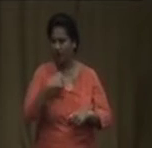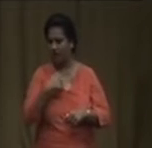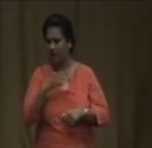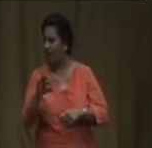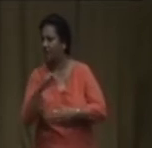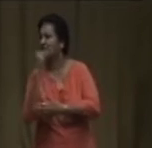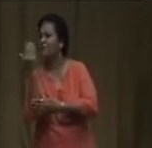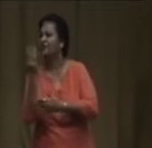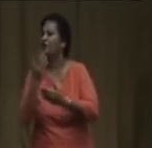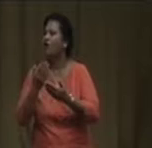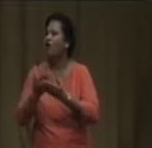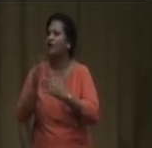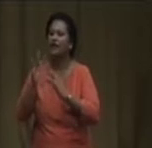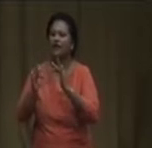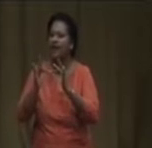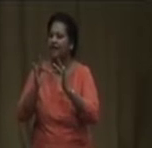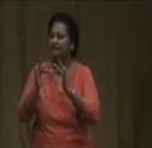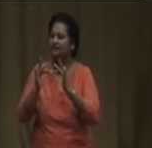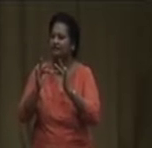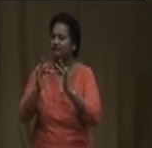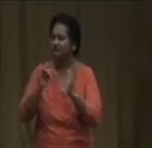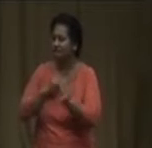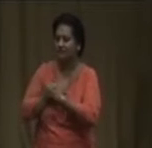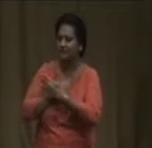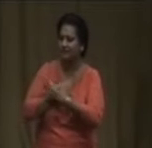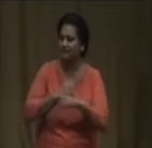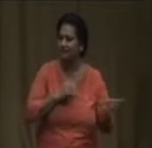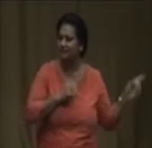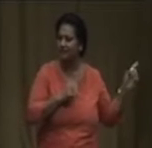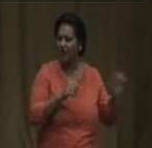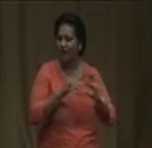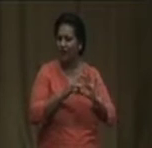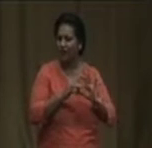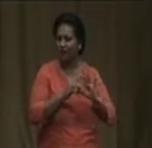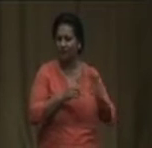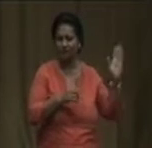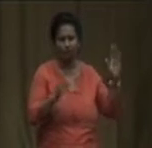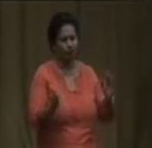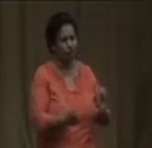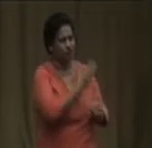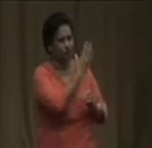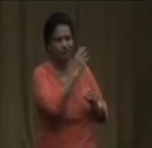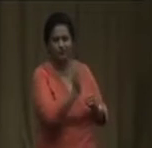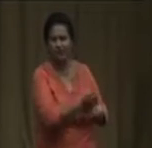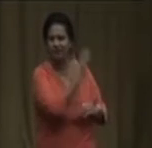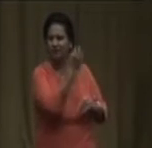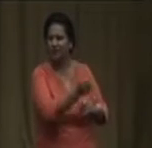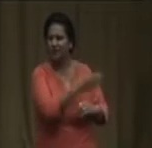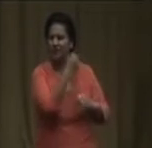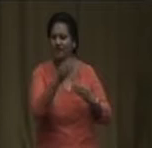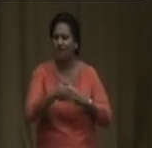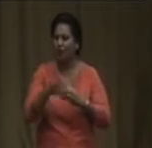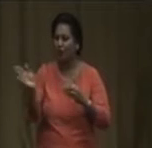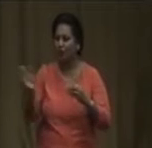internet connection. And this particular presentation format uses an amazing piece of open source software